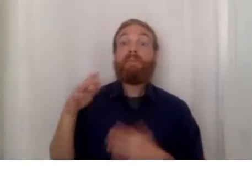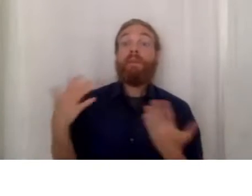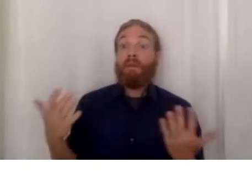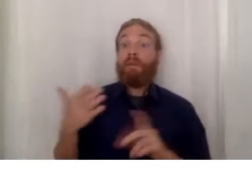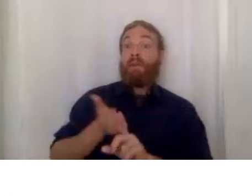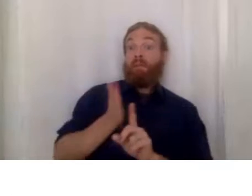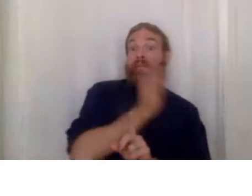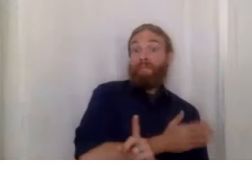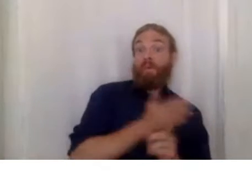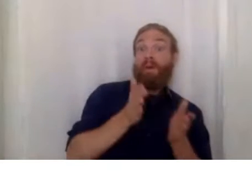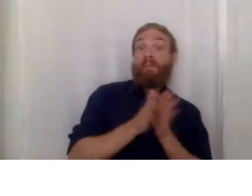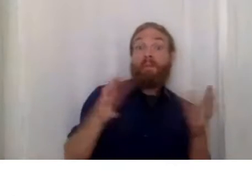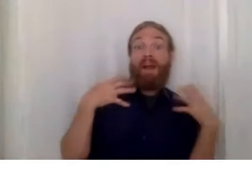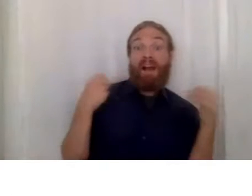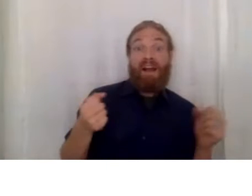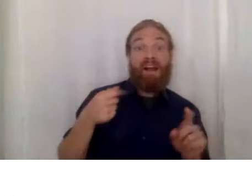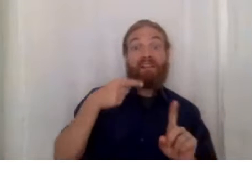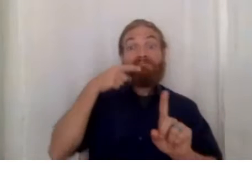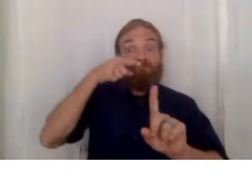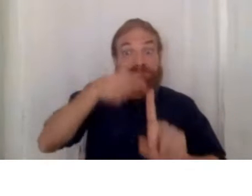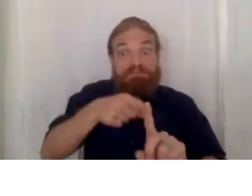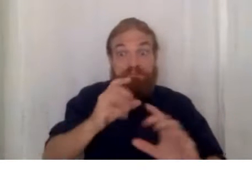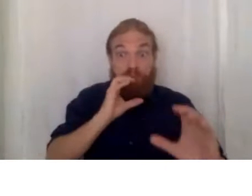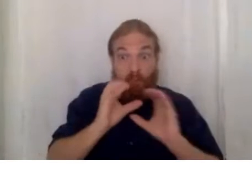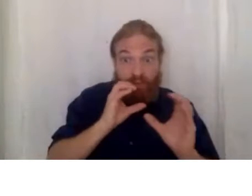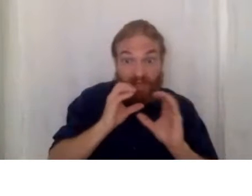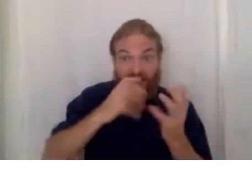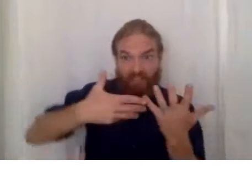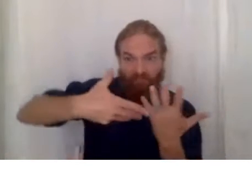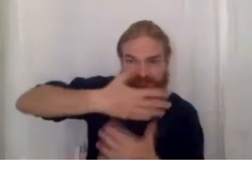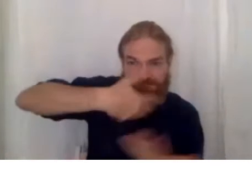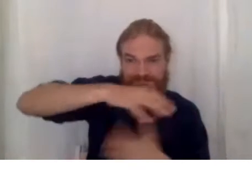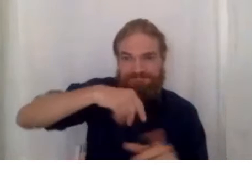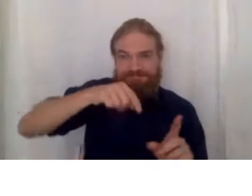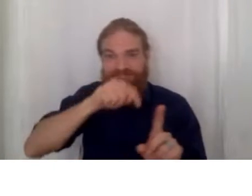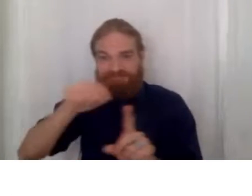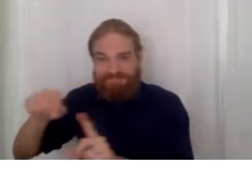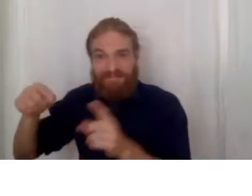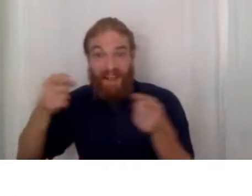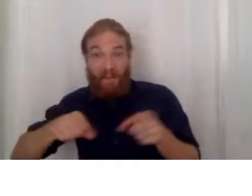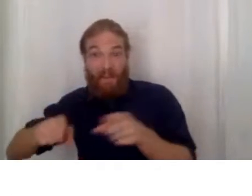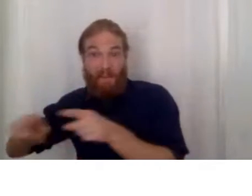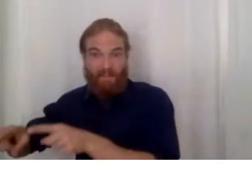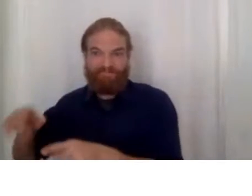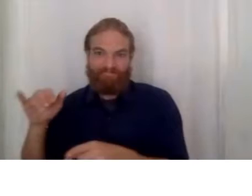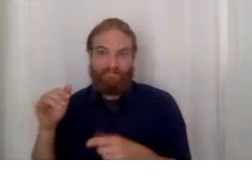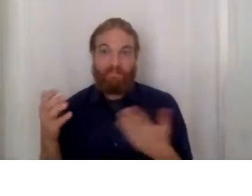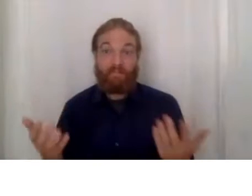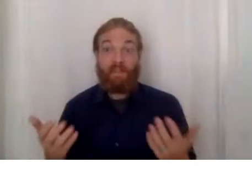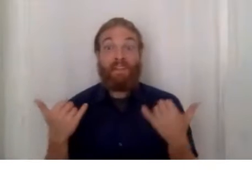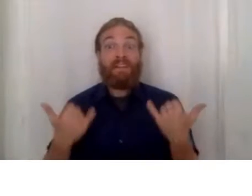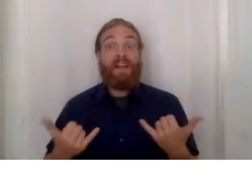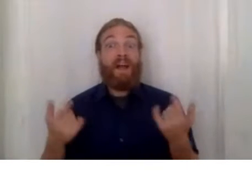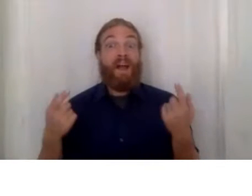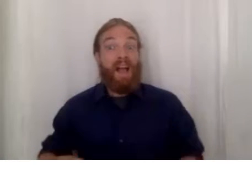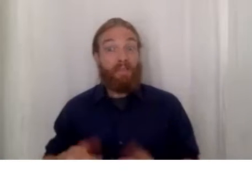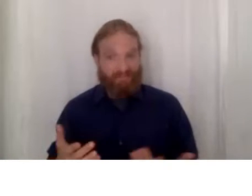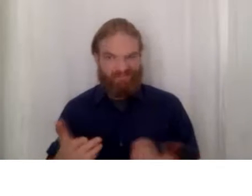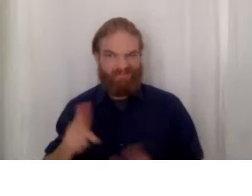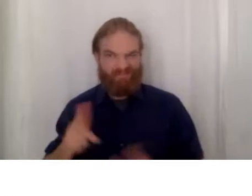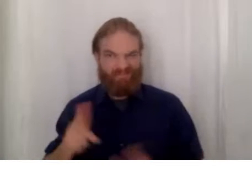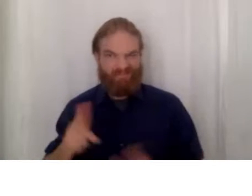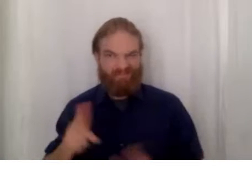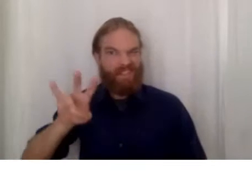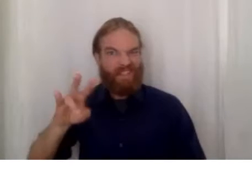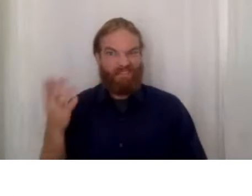going, and this is something that's happening 24/7. So we do have a on-call phone that